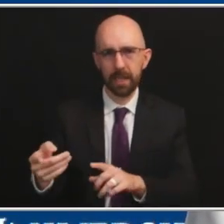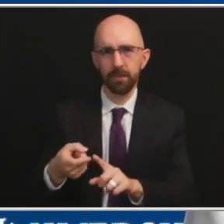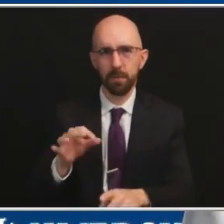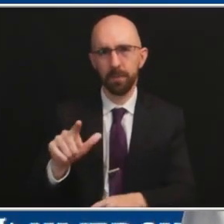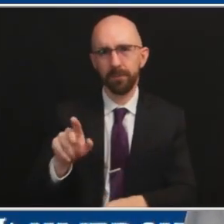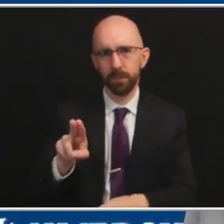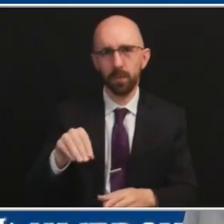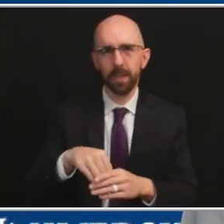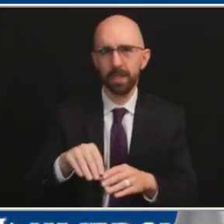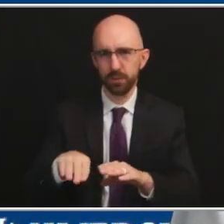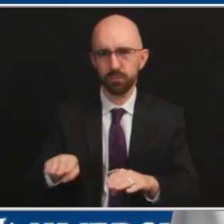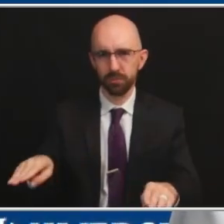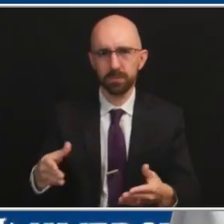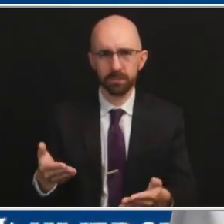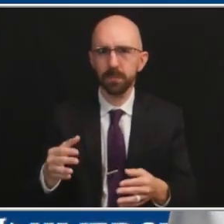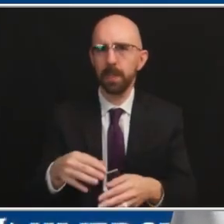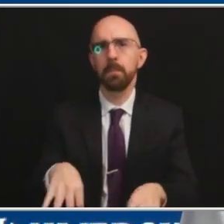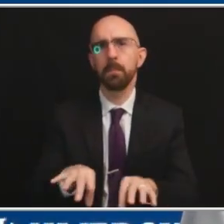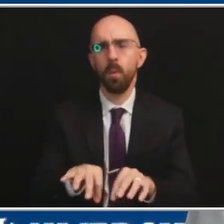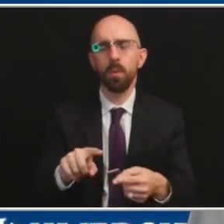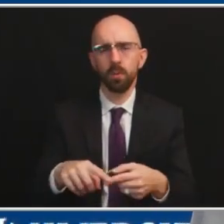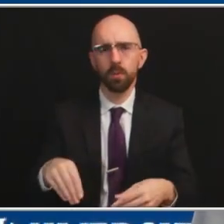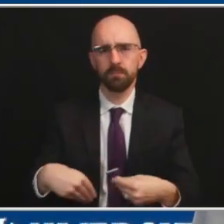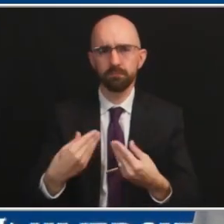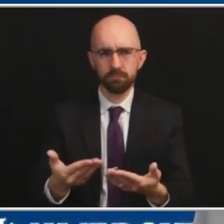children. So it is vitally important to get those